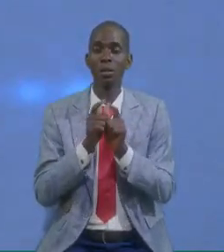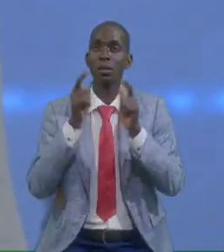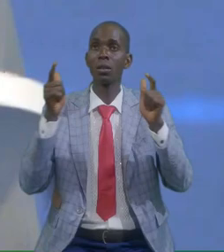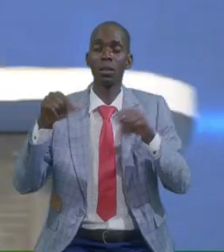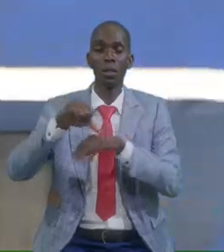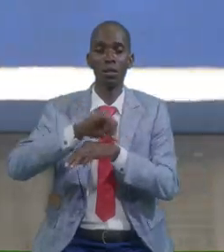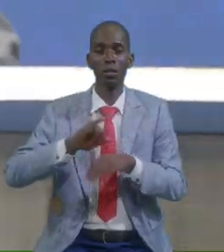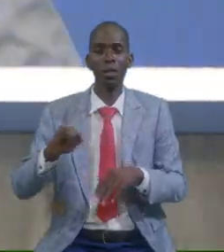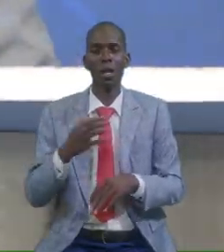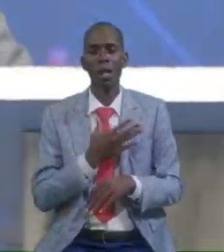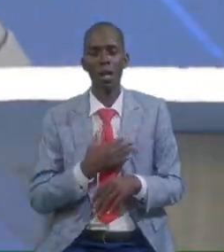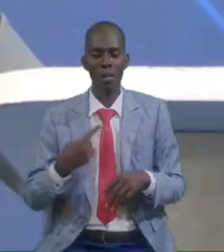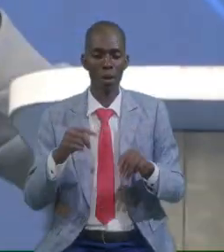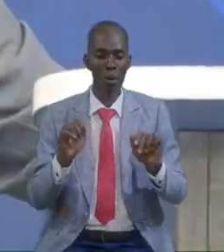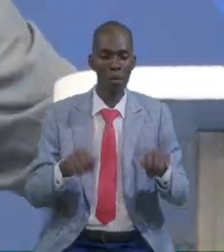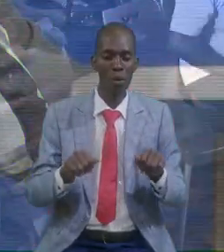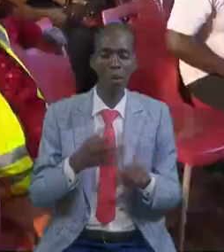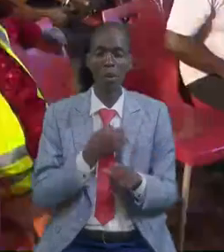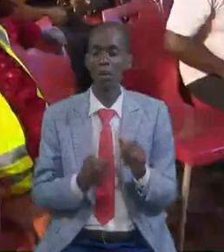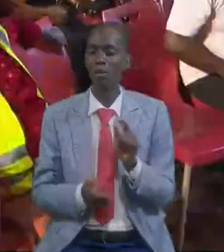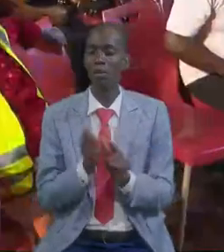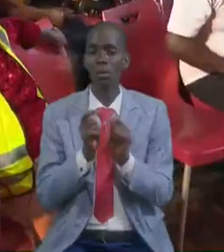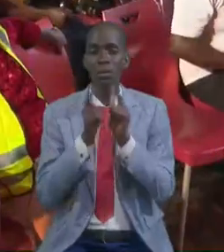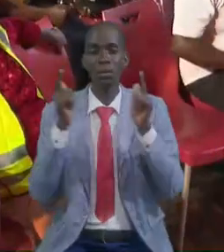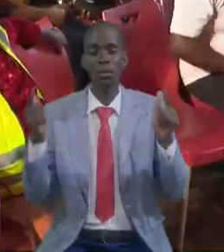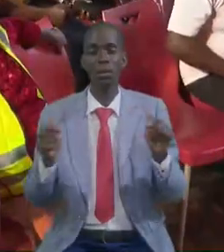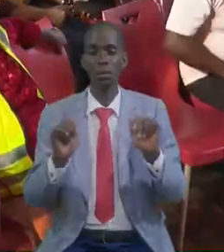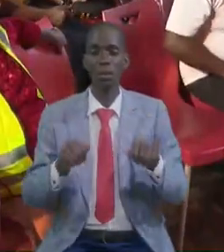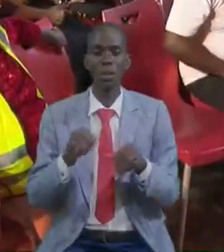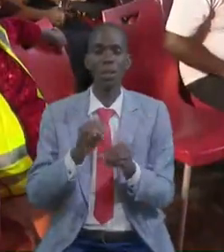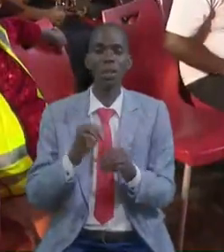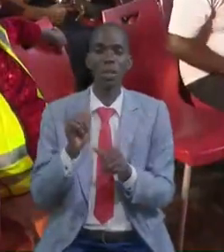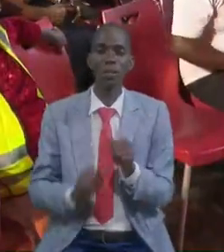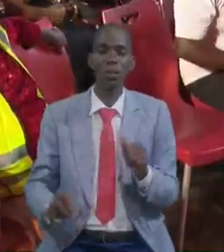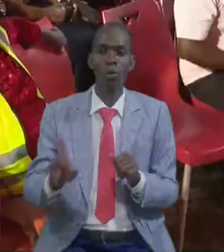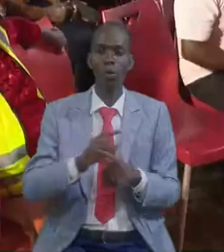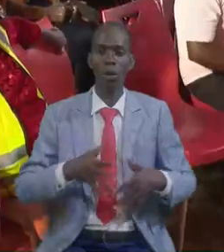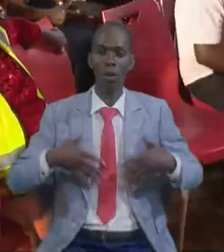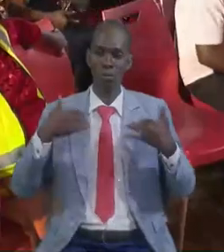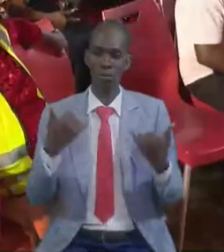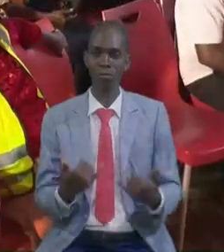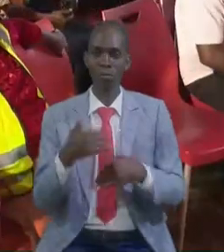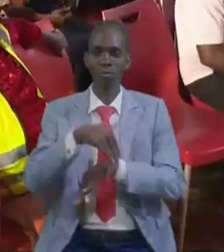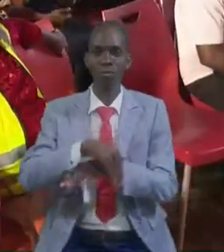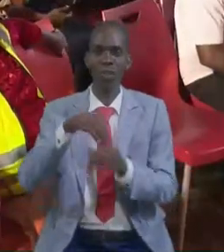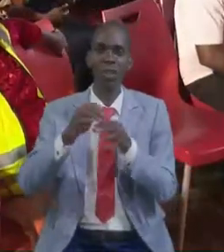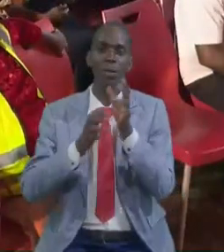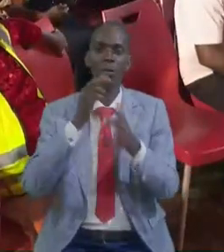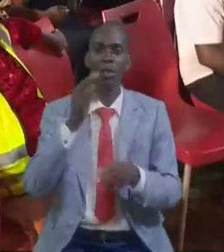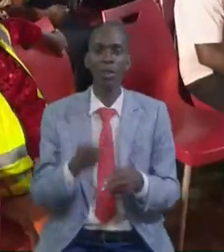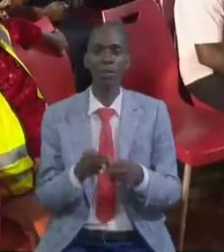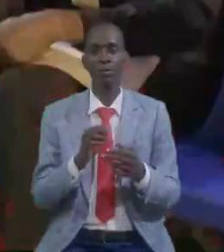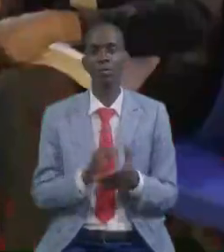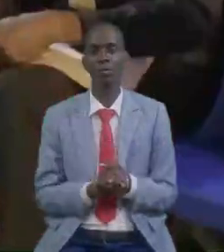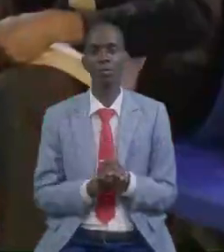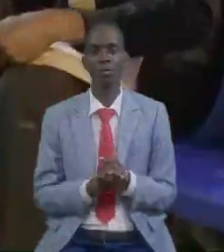the possibilities and greater possibilities in every life tonight in Jesus' name. It says,